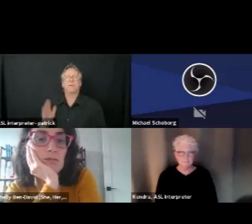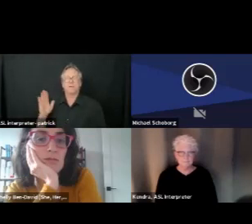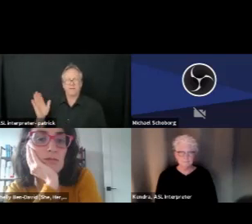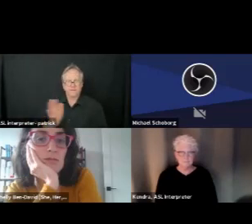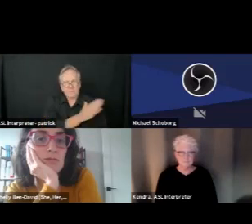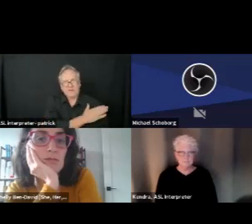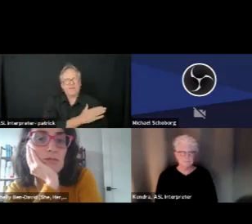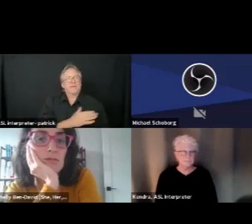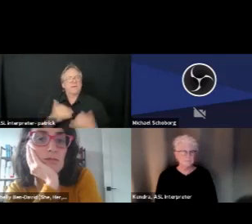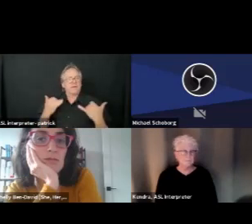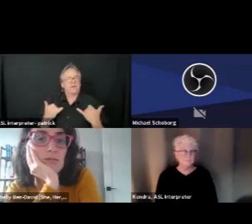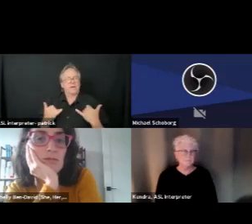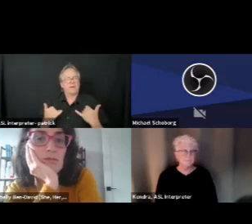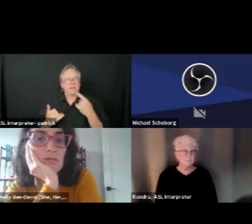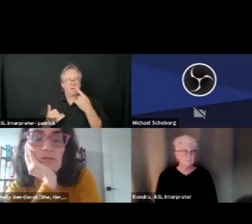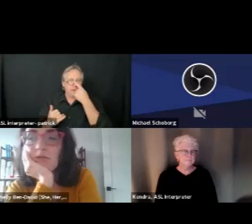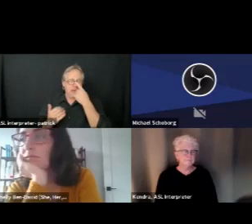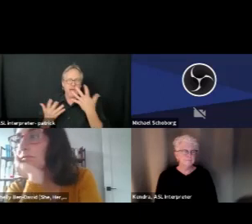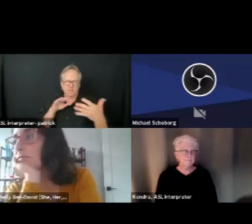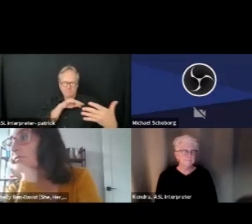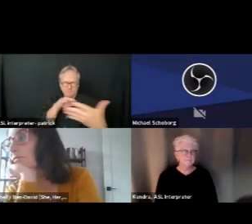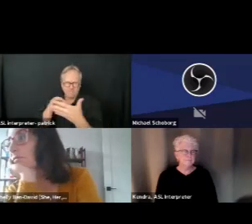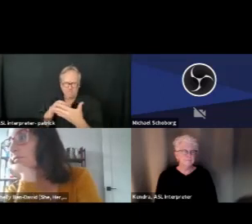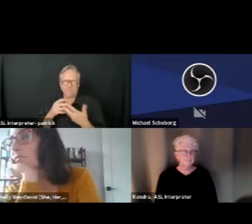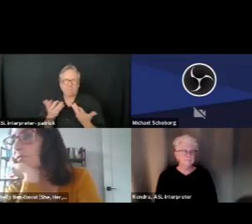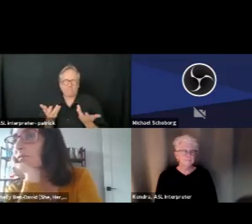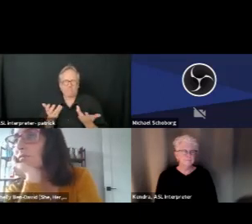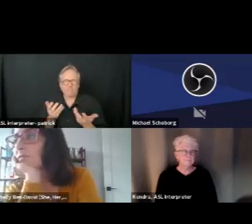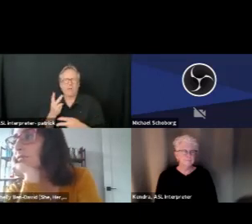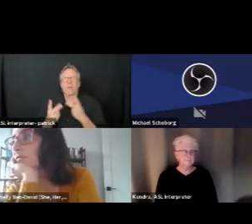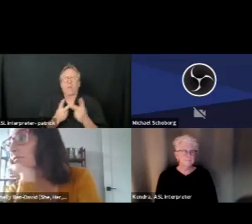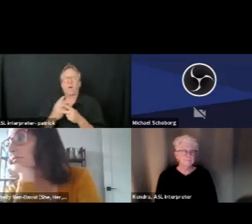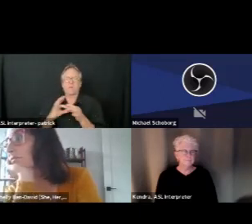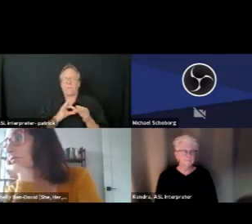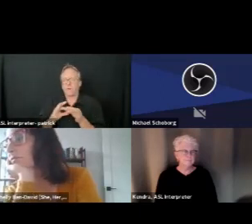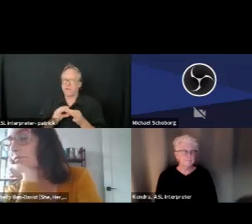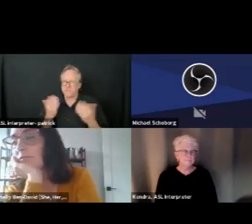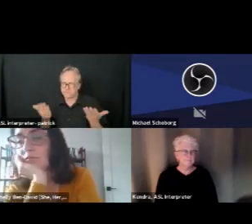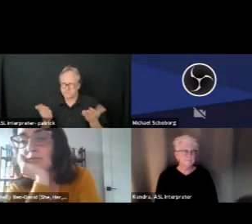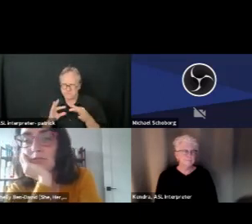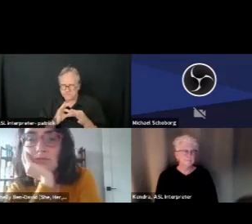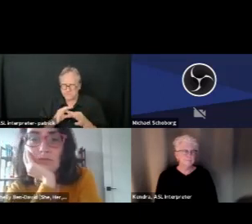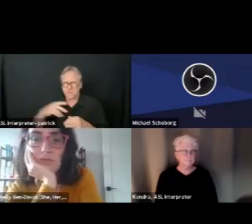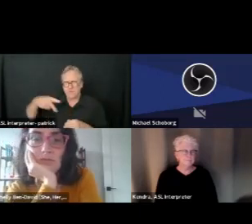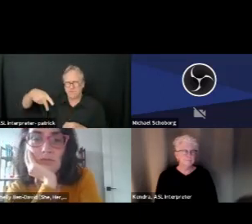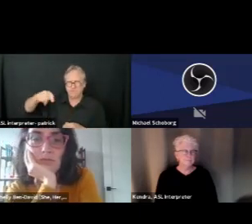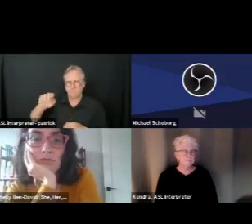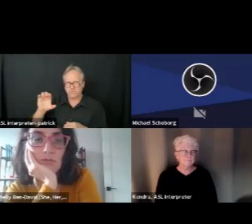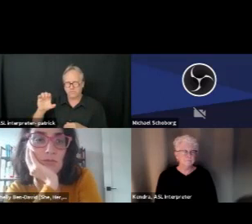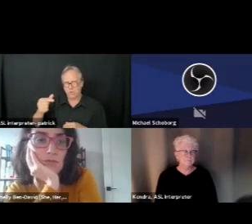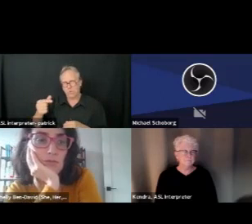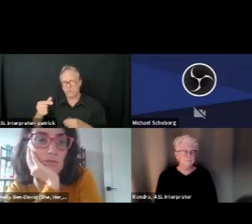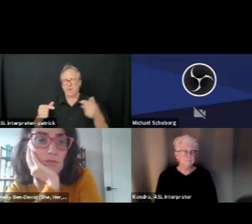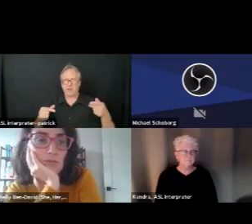So finally, I wanted to see what kind of correlates with post-traumatic growth, personal